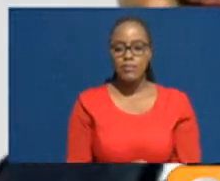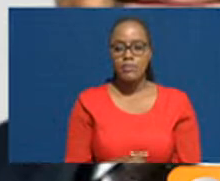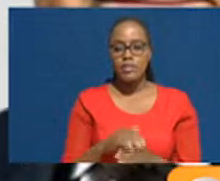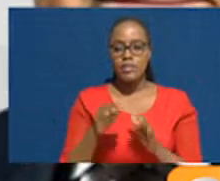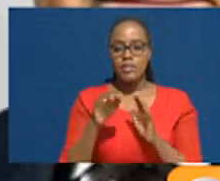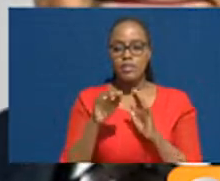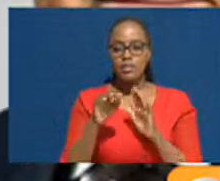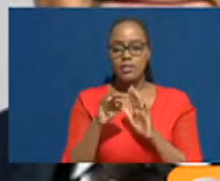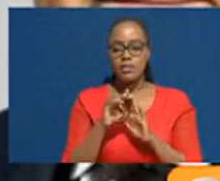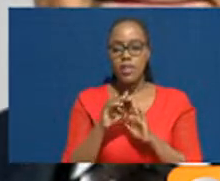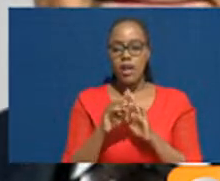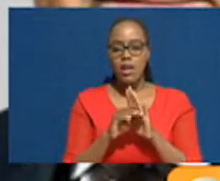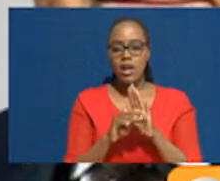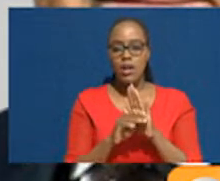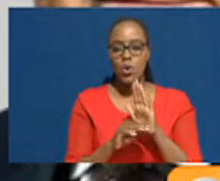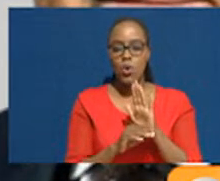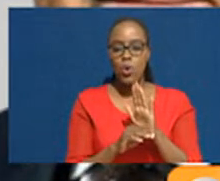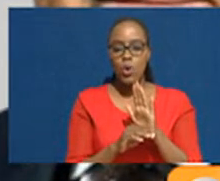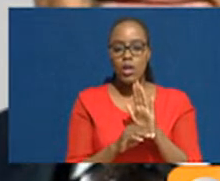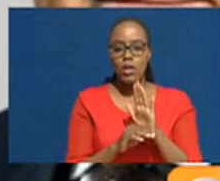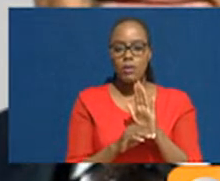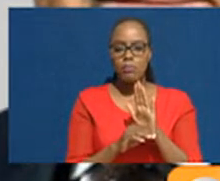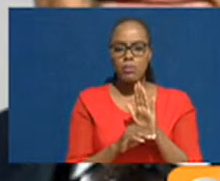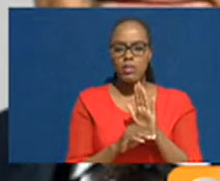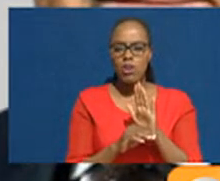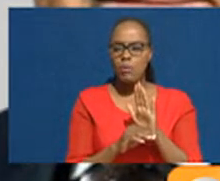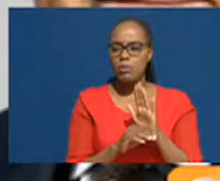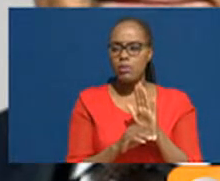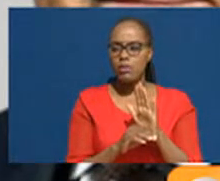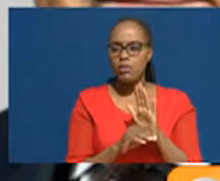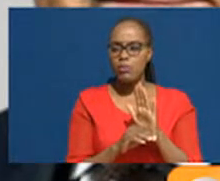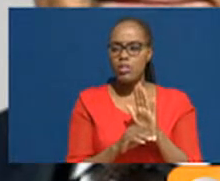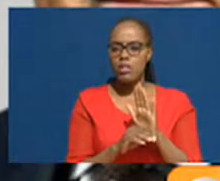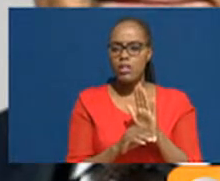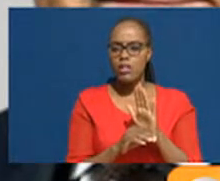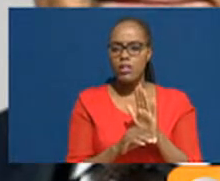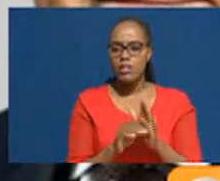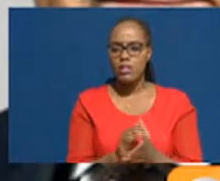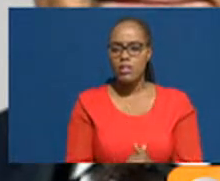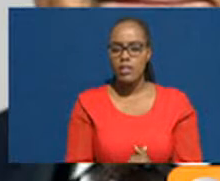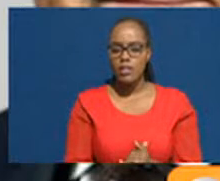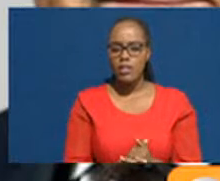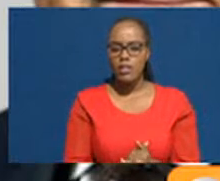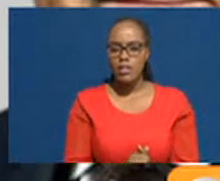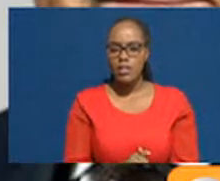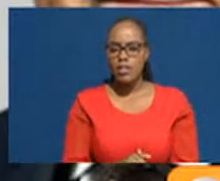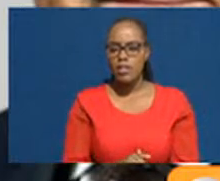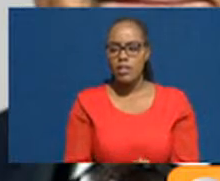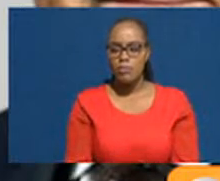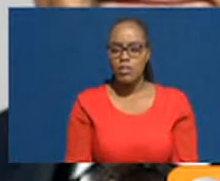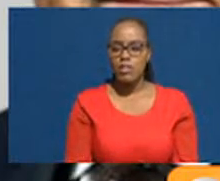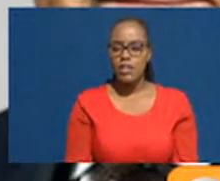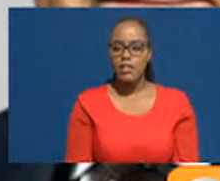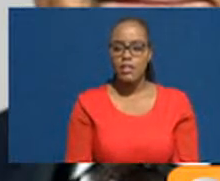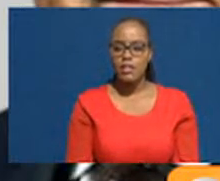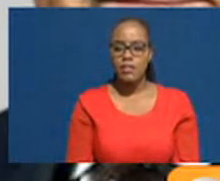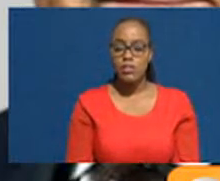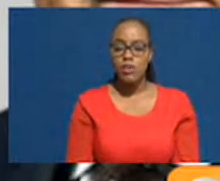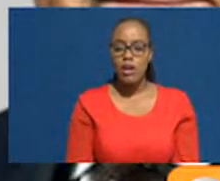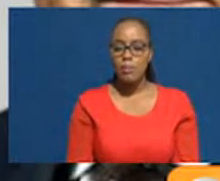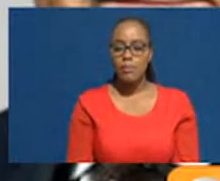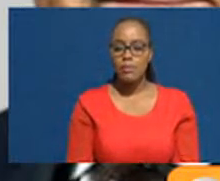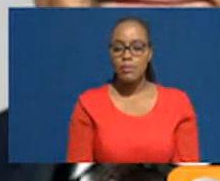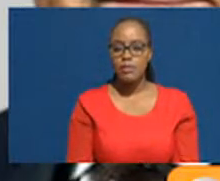statement released ahead of the International Day, UN Secretary General Antonio Guterres affirmed commitment